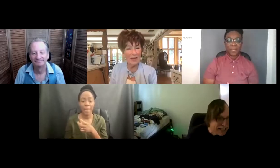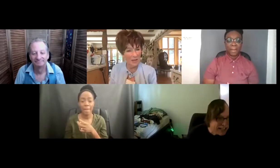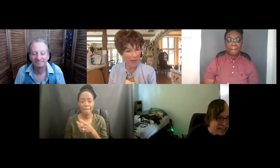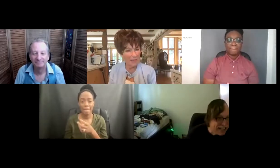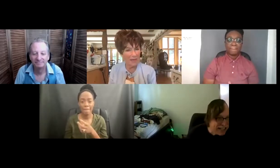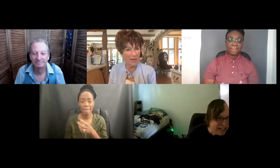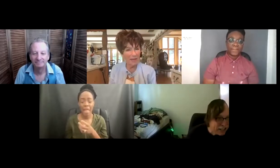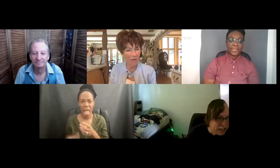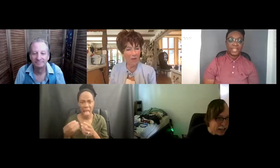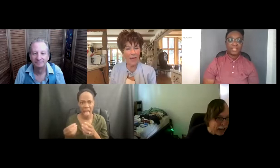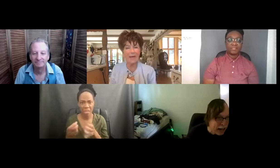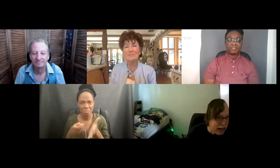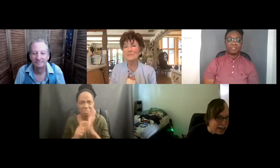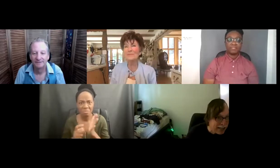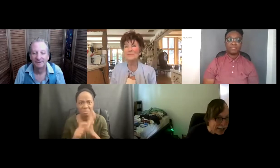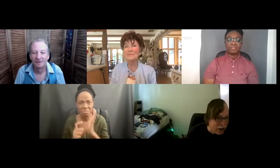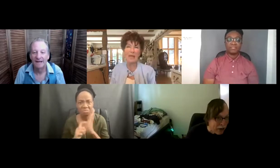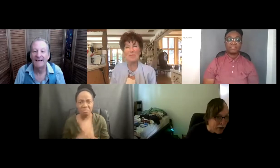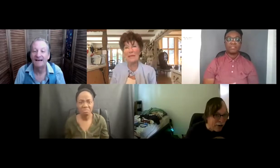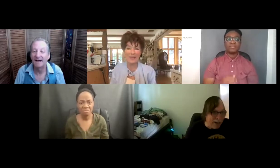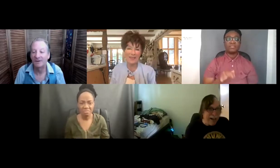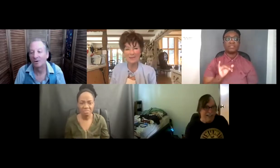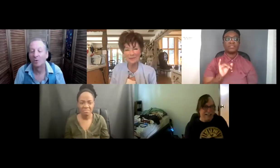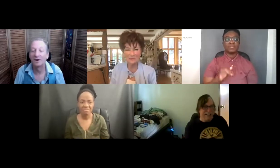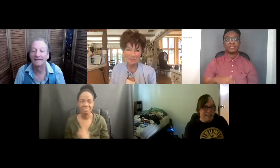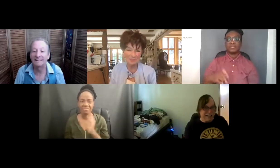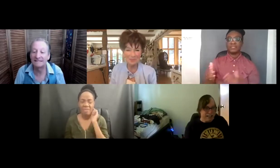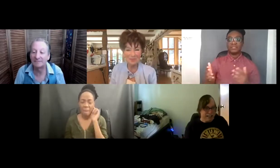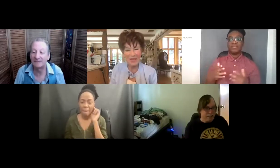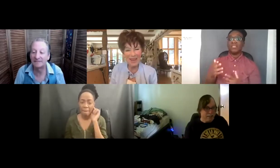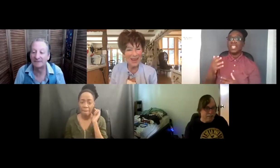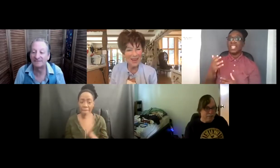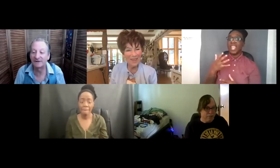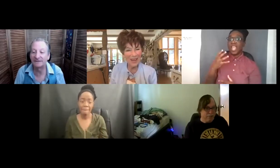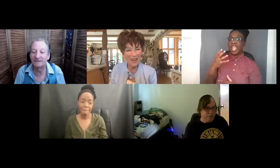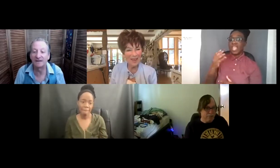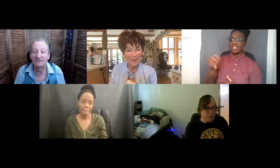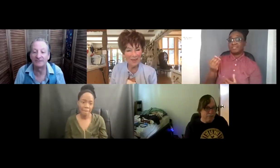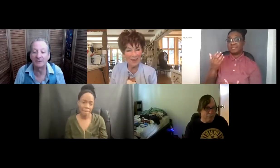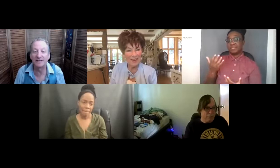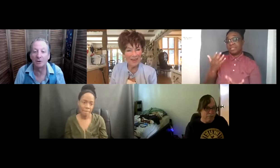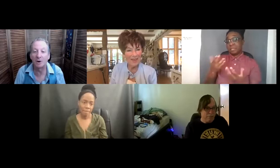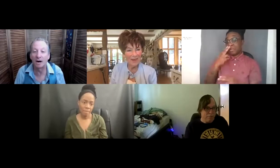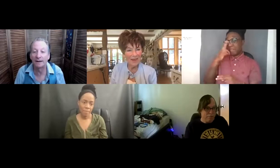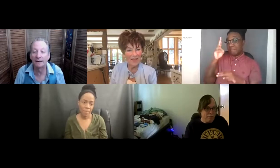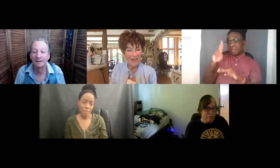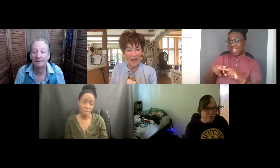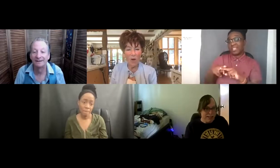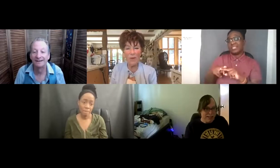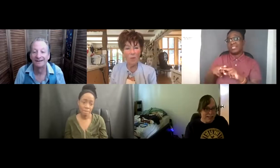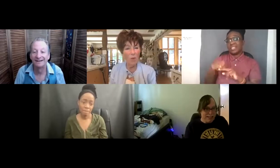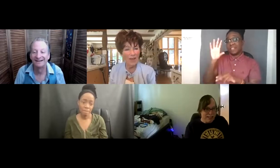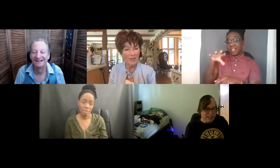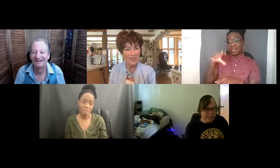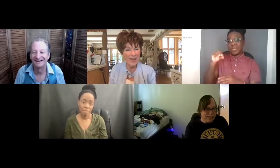And demanding. Okay. Yeah. Okay. Well, at least it must have been fun filming in Hawaii. Oh,